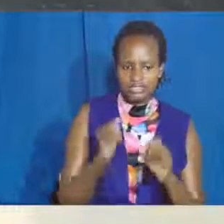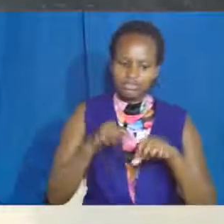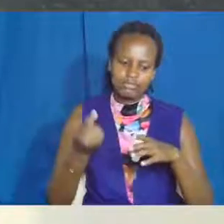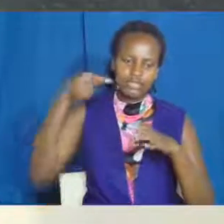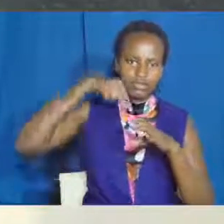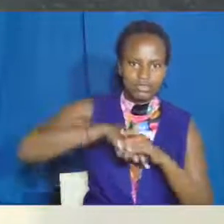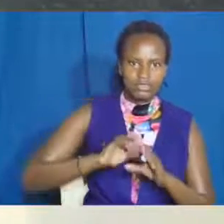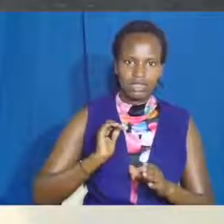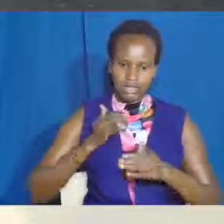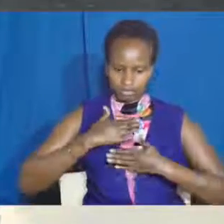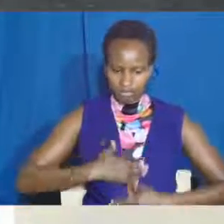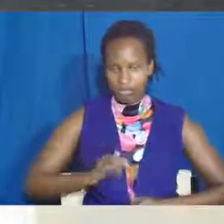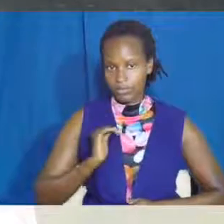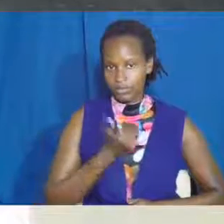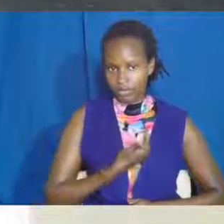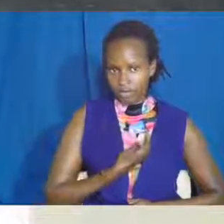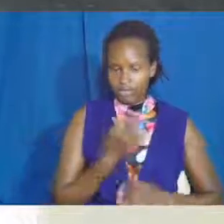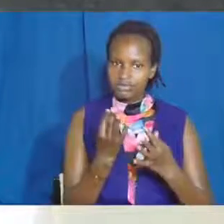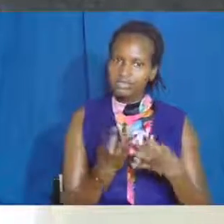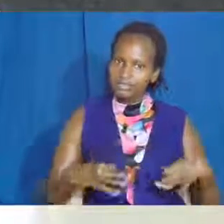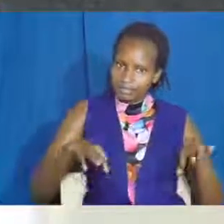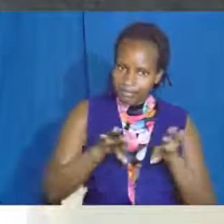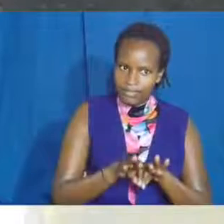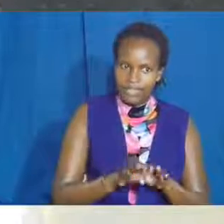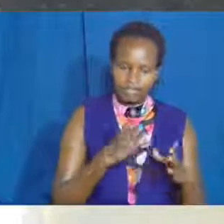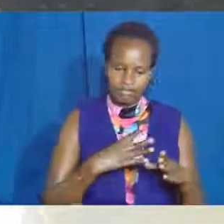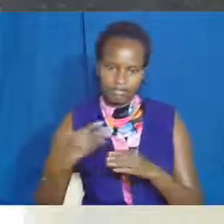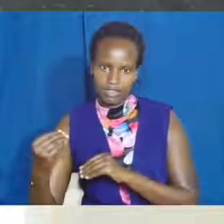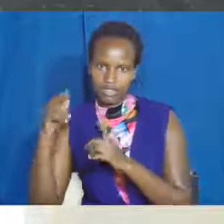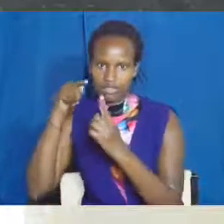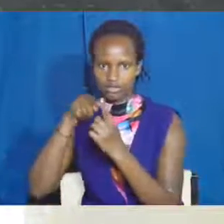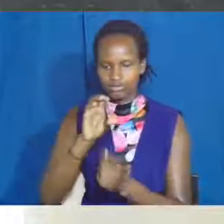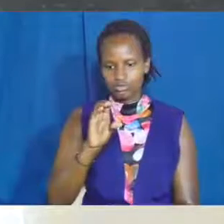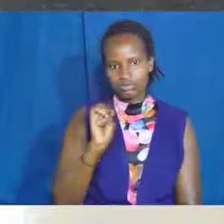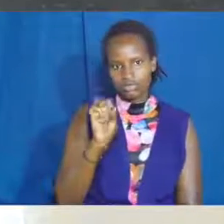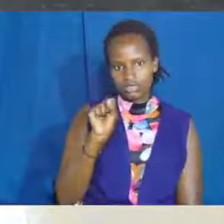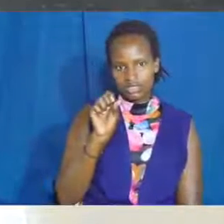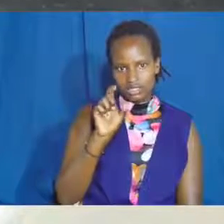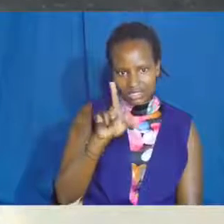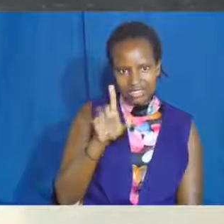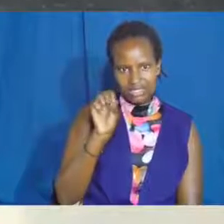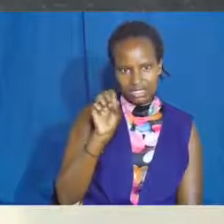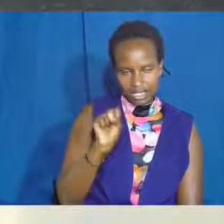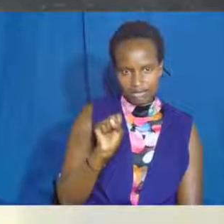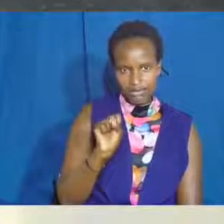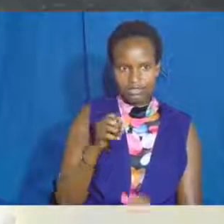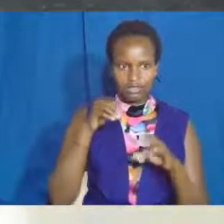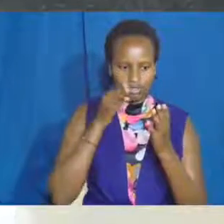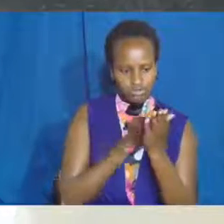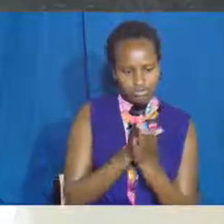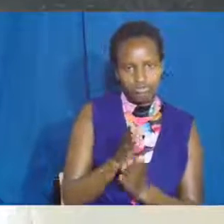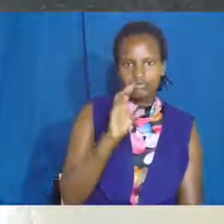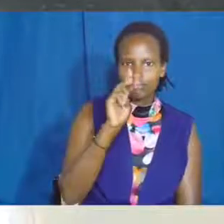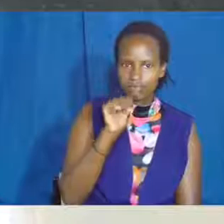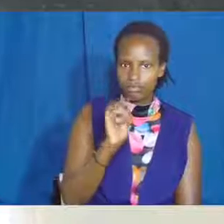into our body. The useful substances are transferred to cells where they need for important metabolic processes.